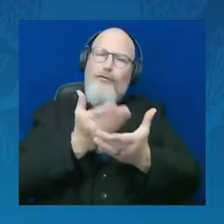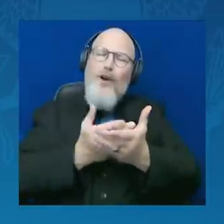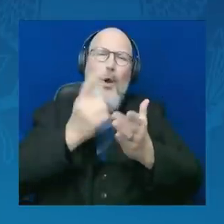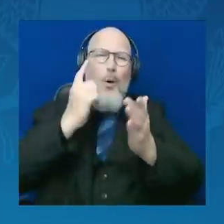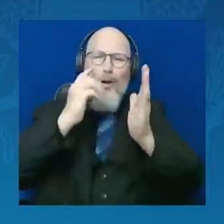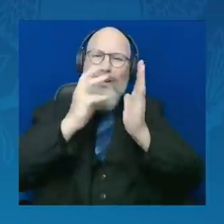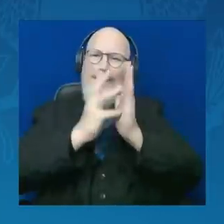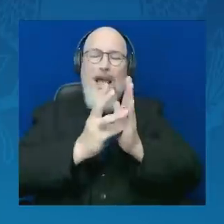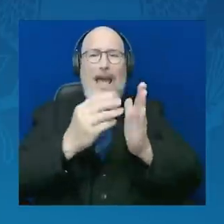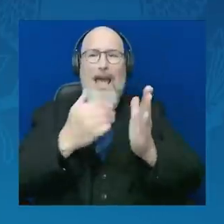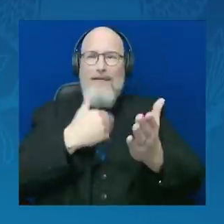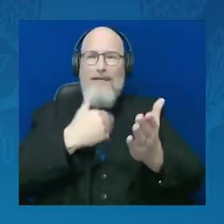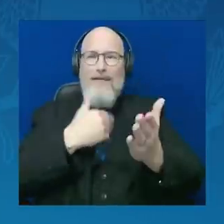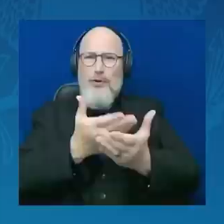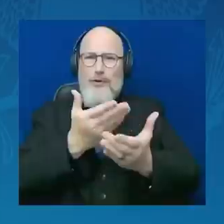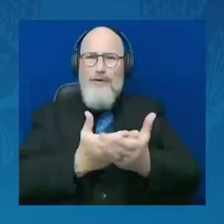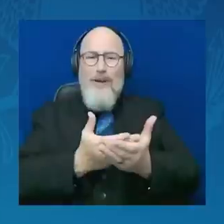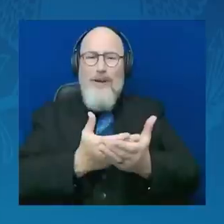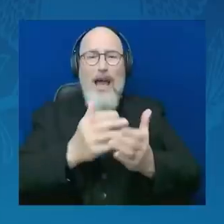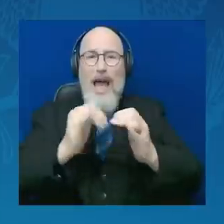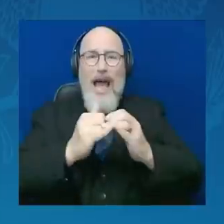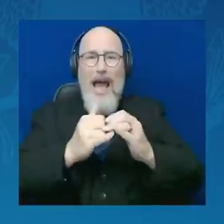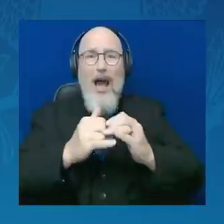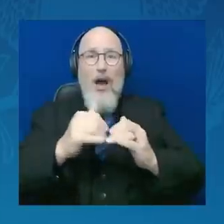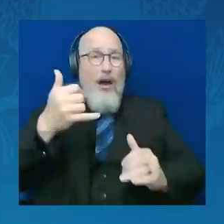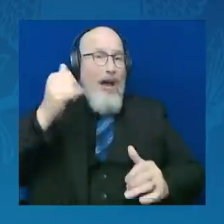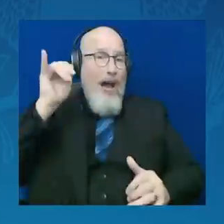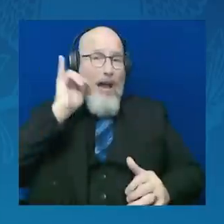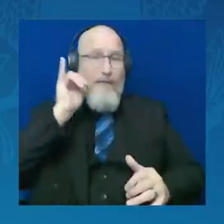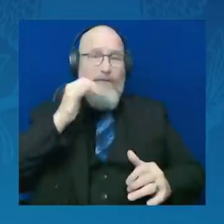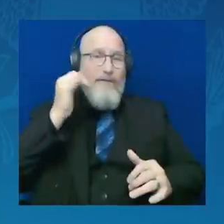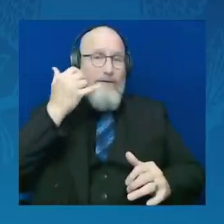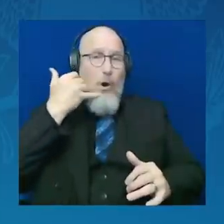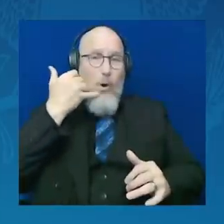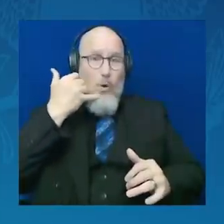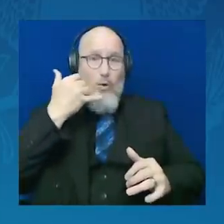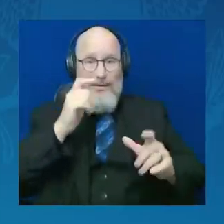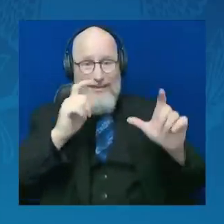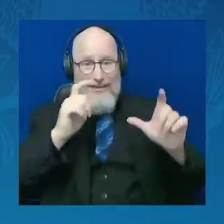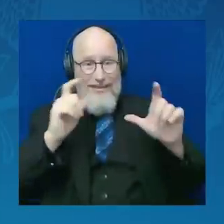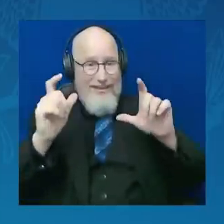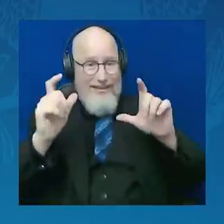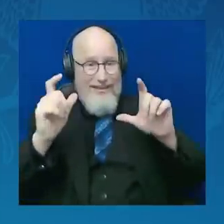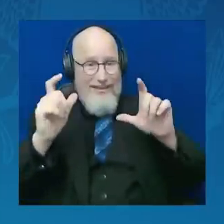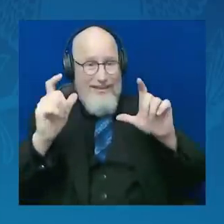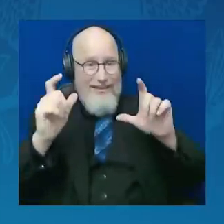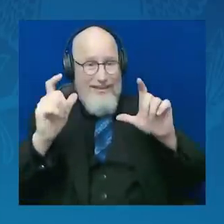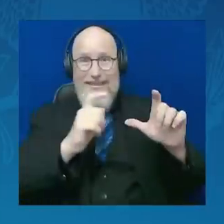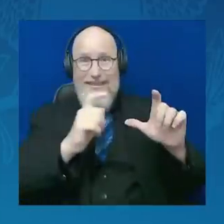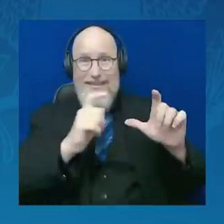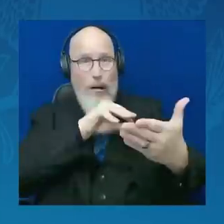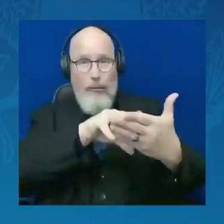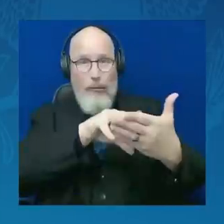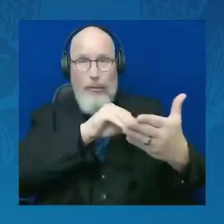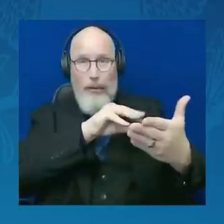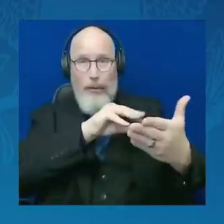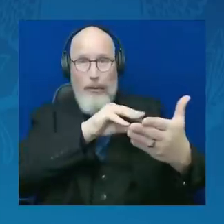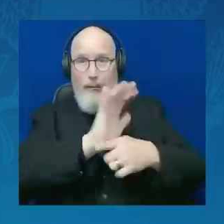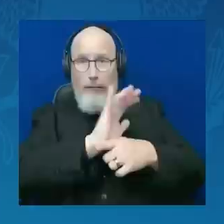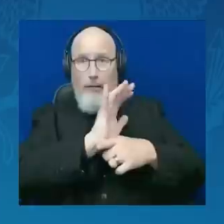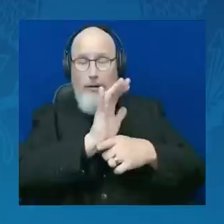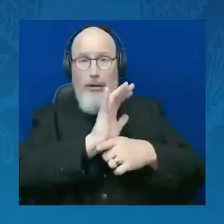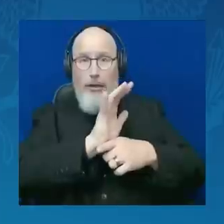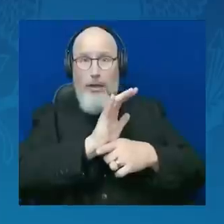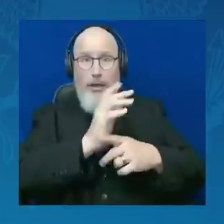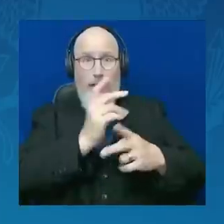their smartphones. If you look at those footages, it just makes your blood curl. Such scenes